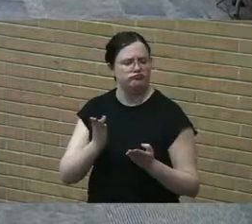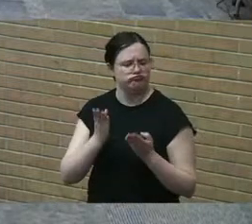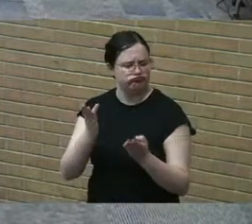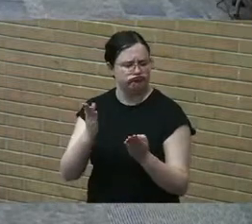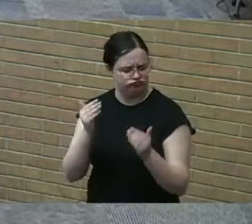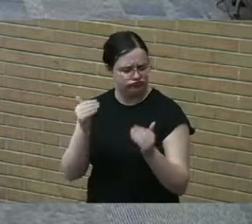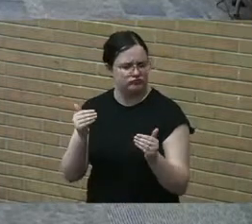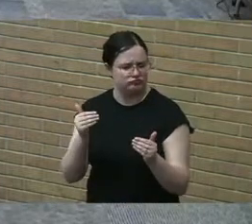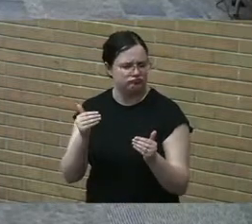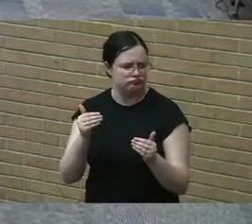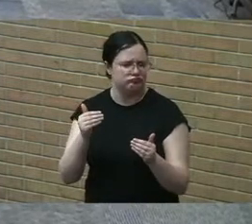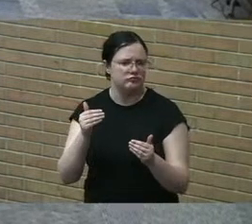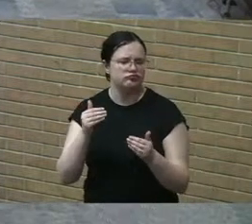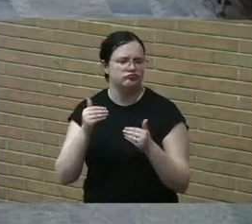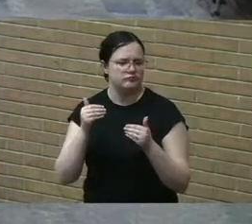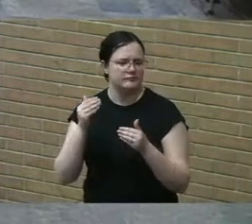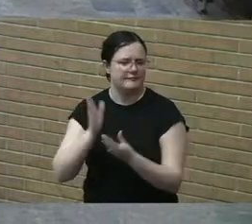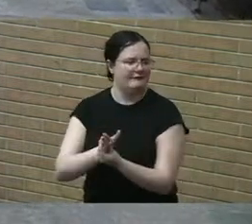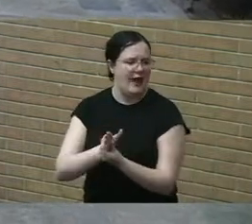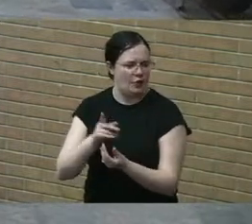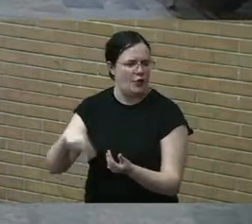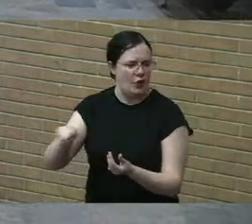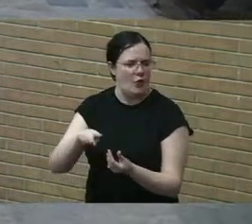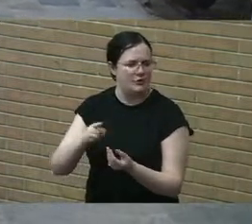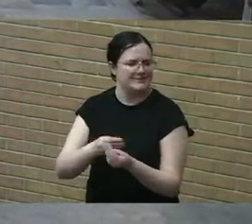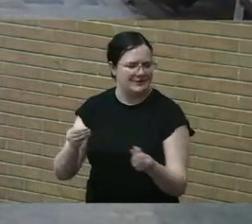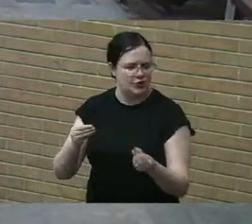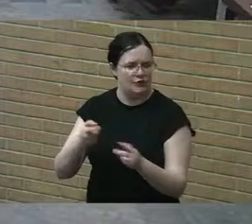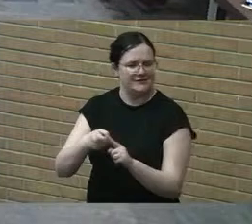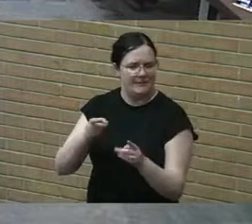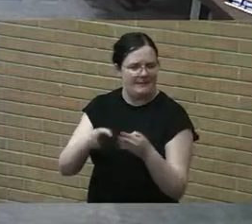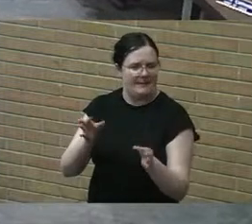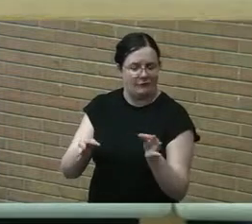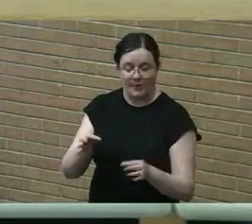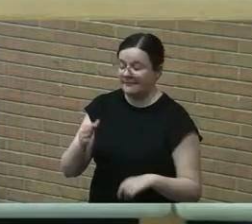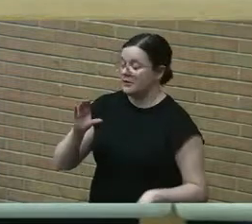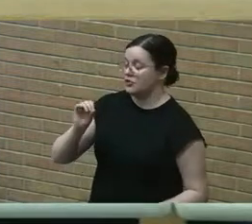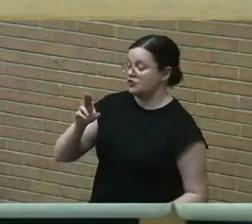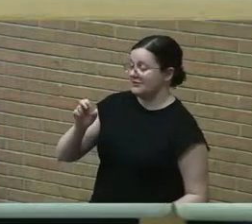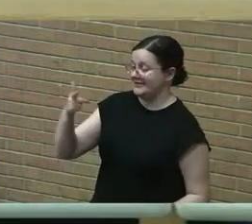forum. Can I have a second? Second. Thank you.